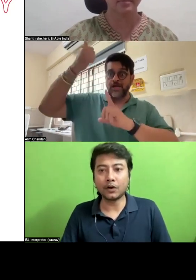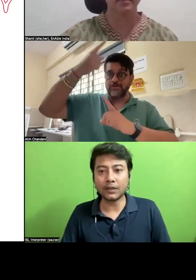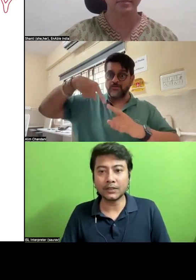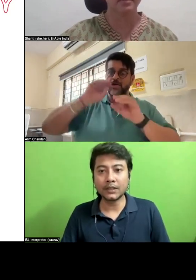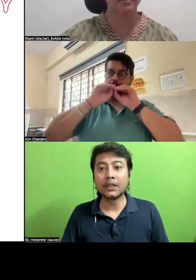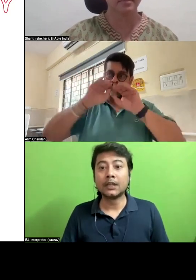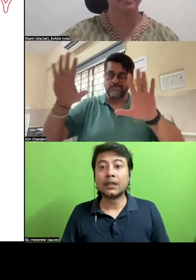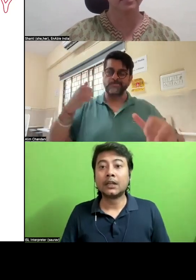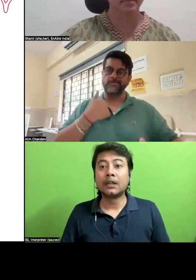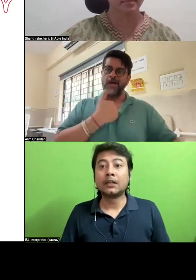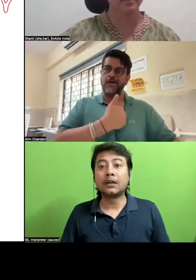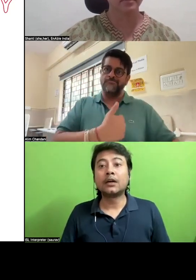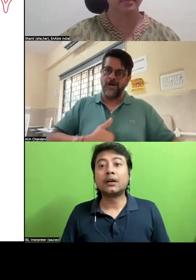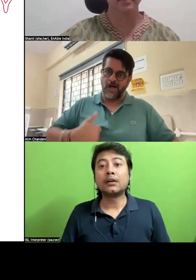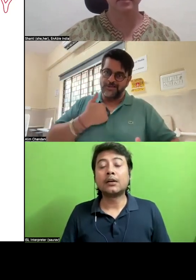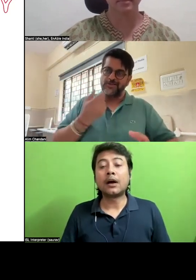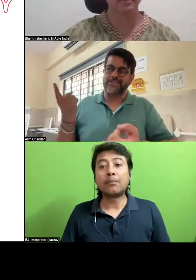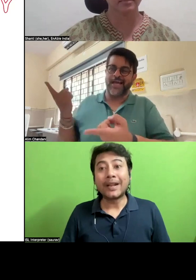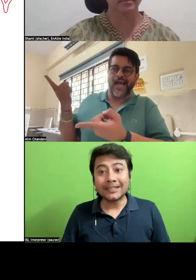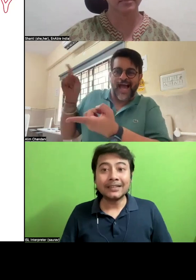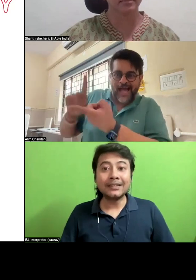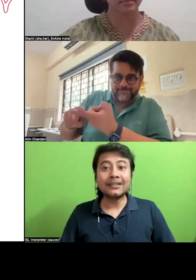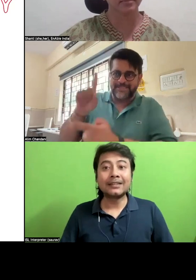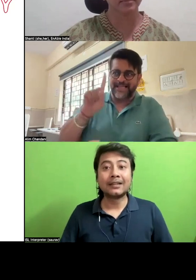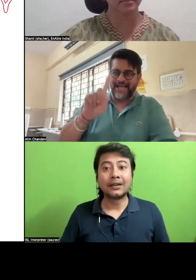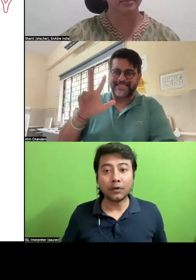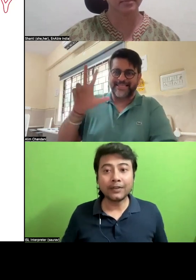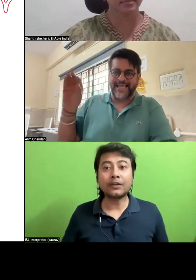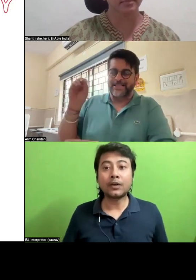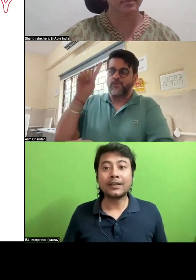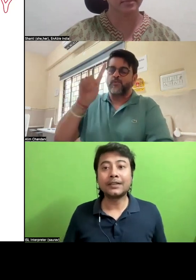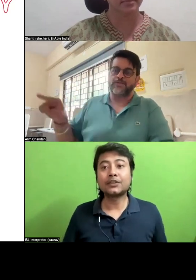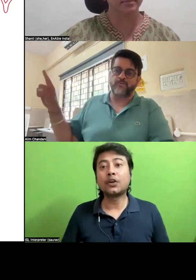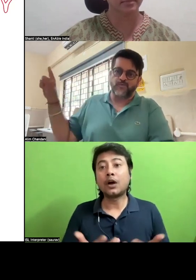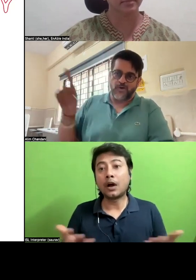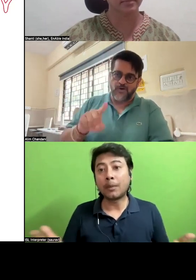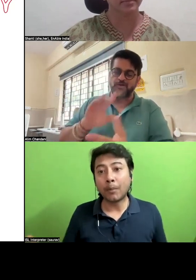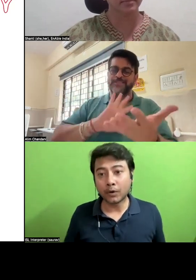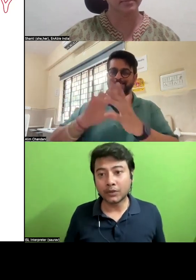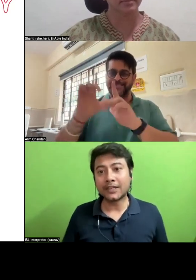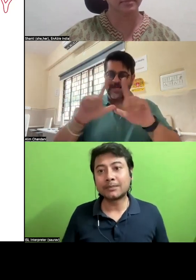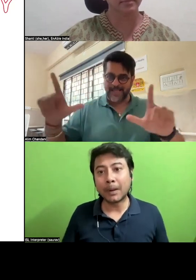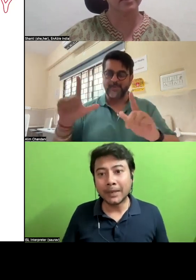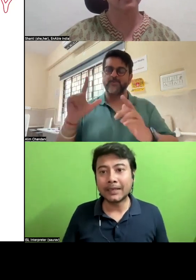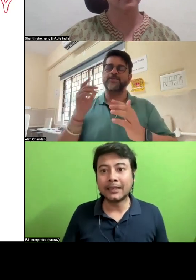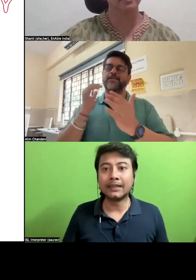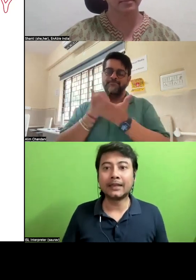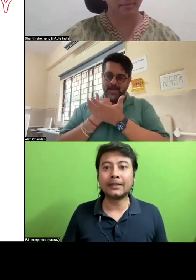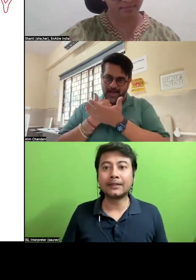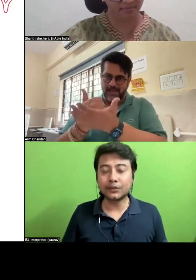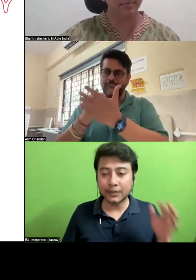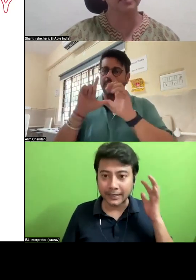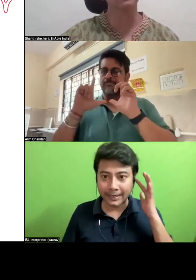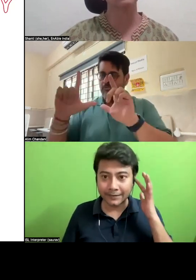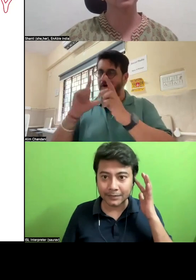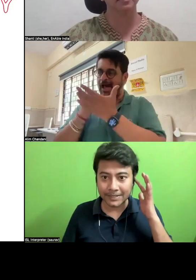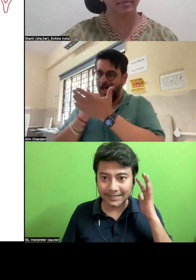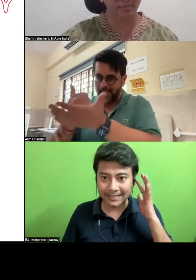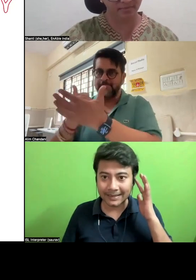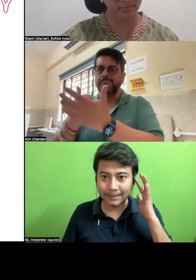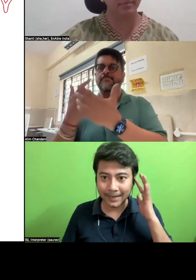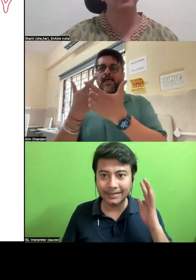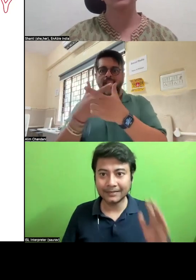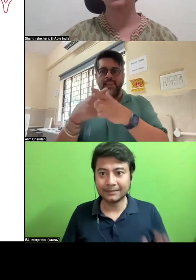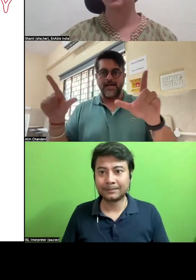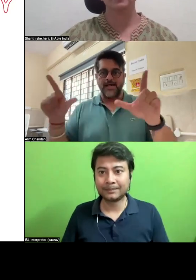5-year Congress. The presidents of that organization apologized publicly that this was the gravest